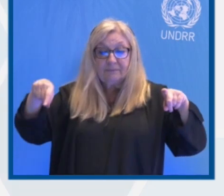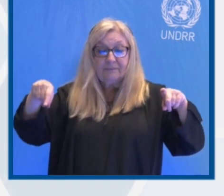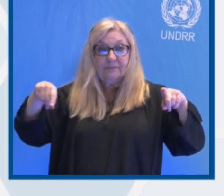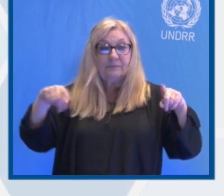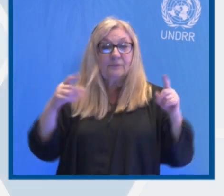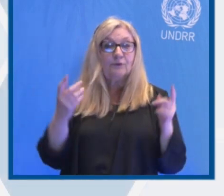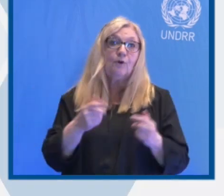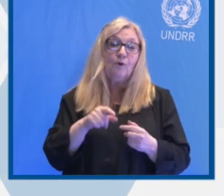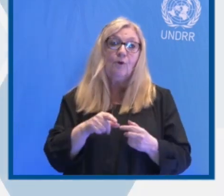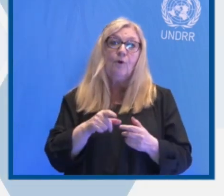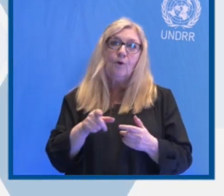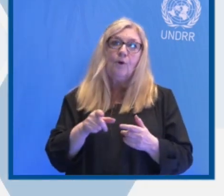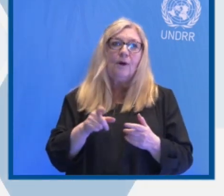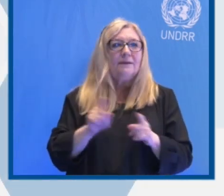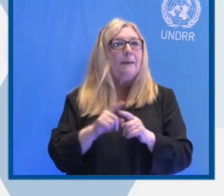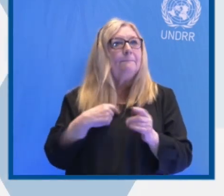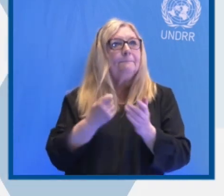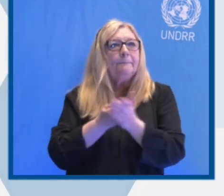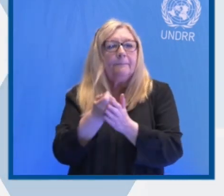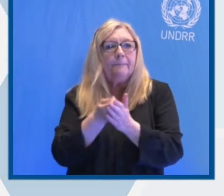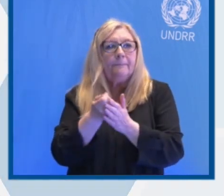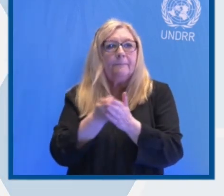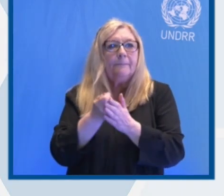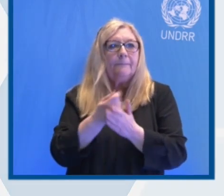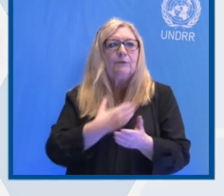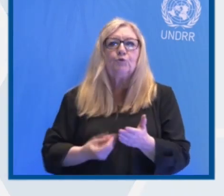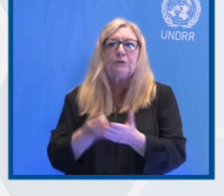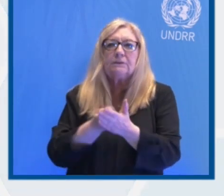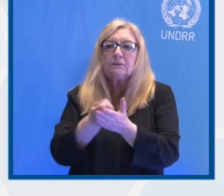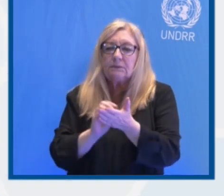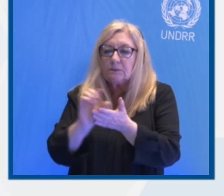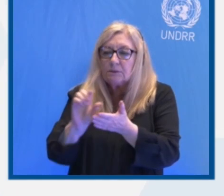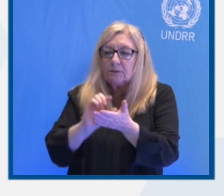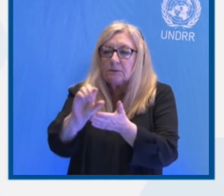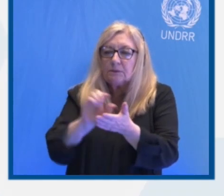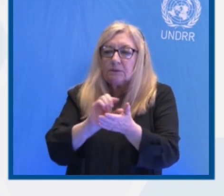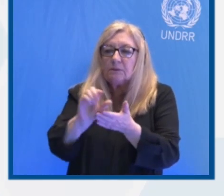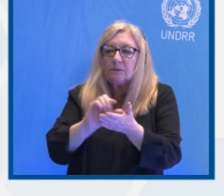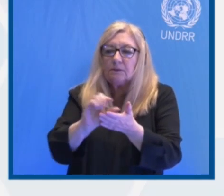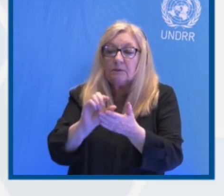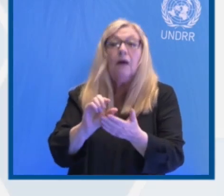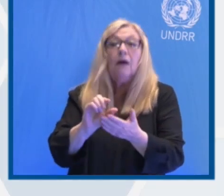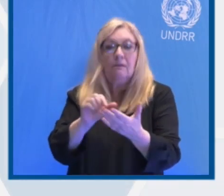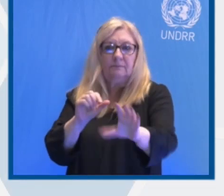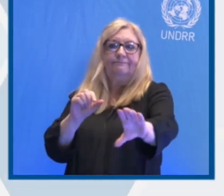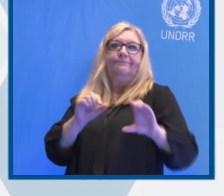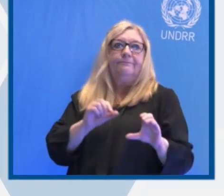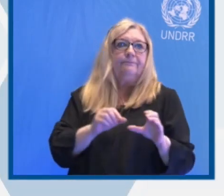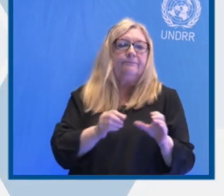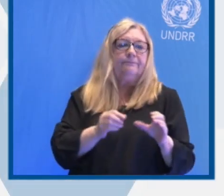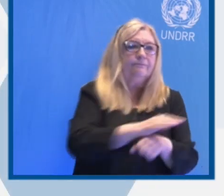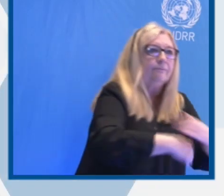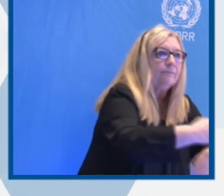so it is an insurance view. And I'd like you to focus on the red line. And what the red line represents is